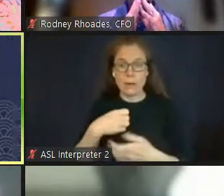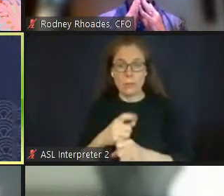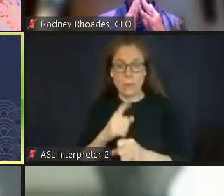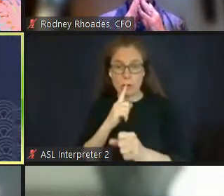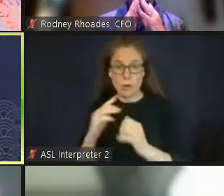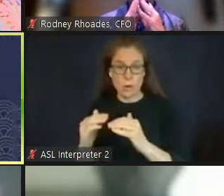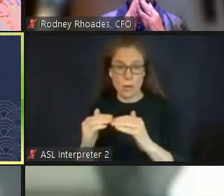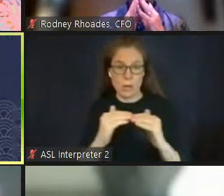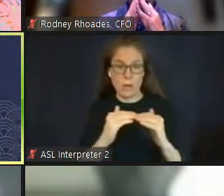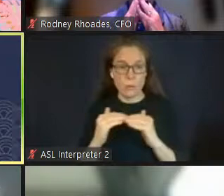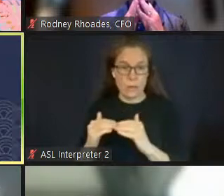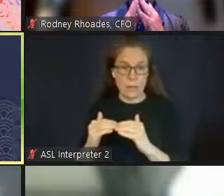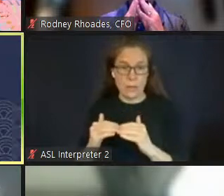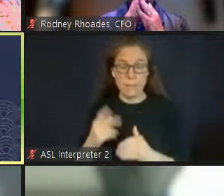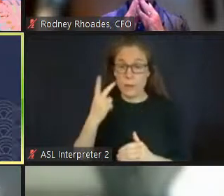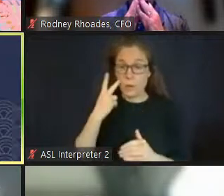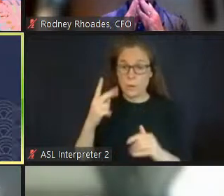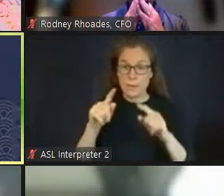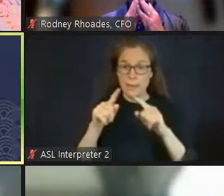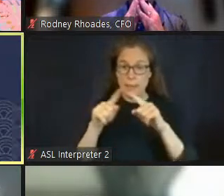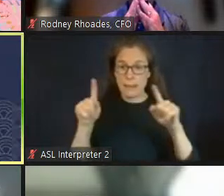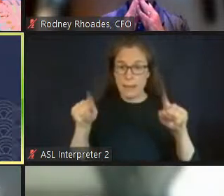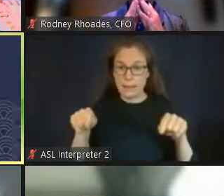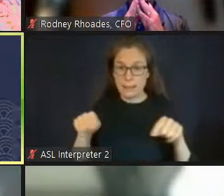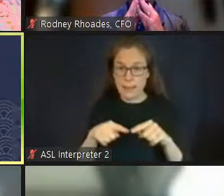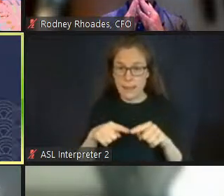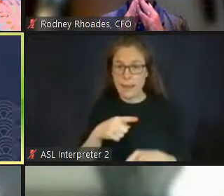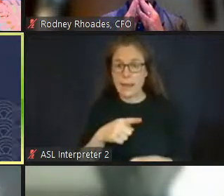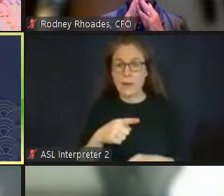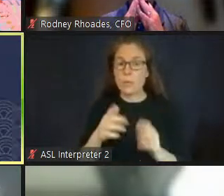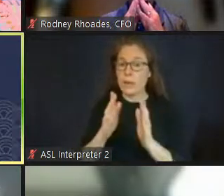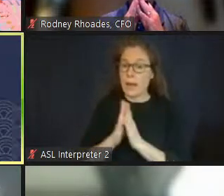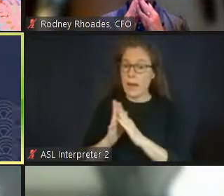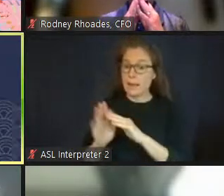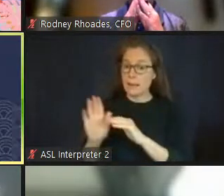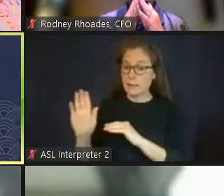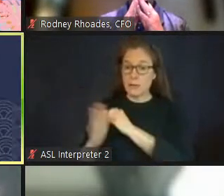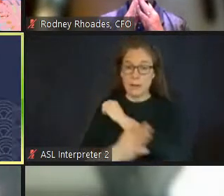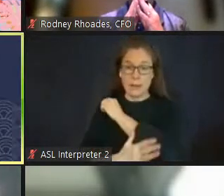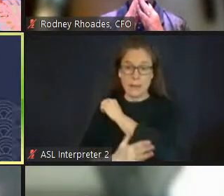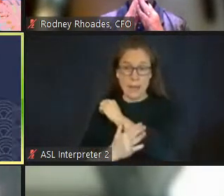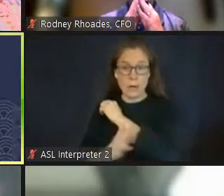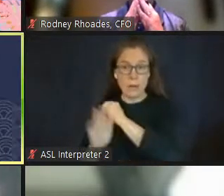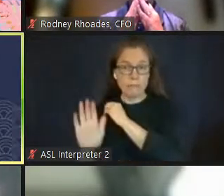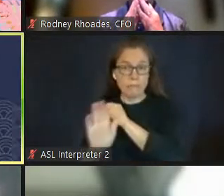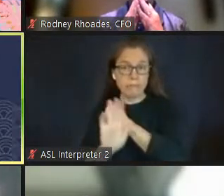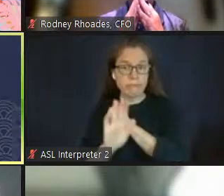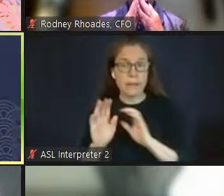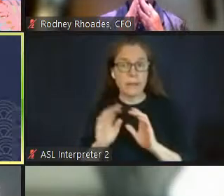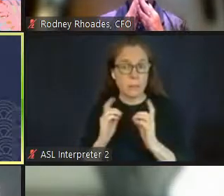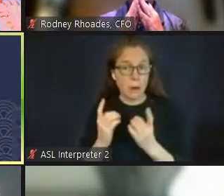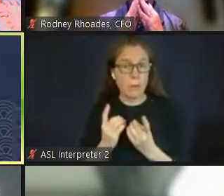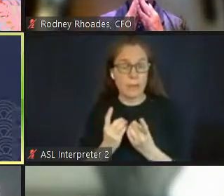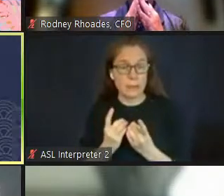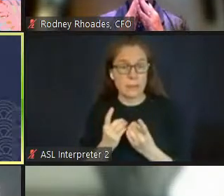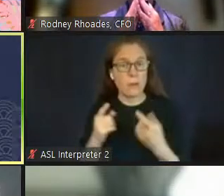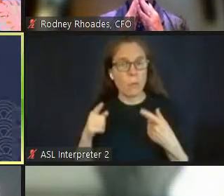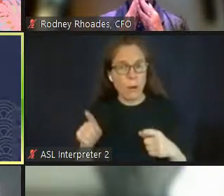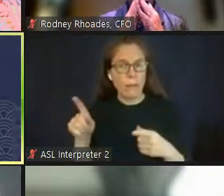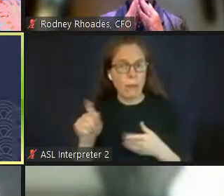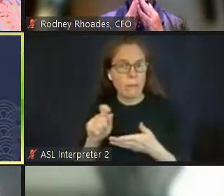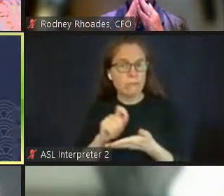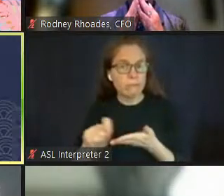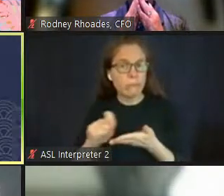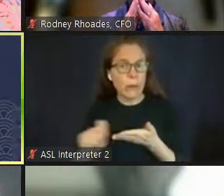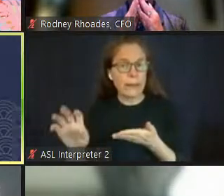As the slide notes, we asked county departments as they were preparing their budgets